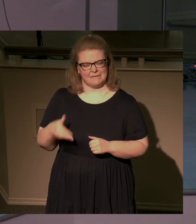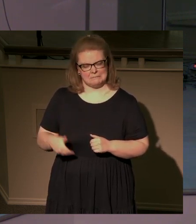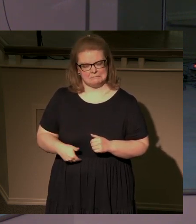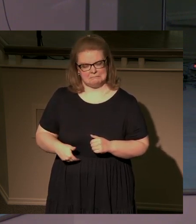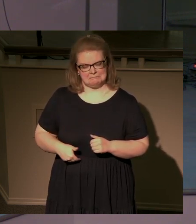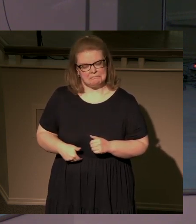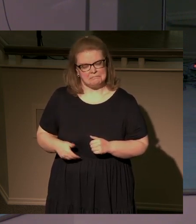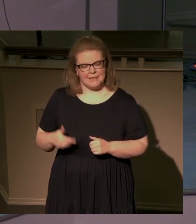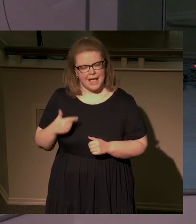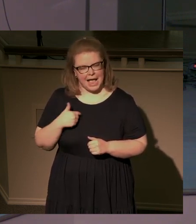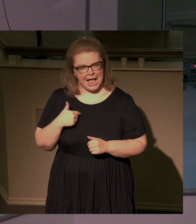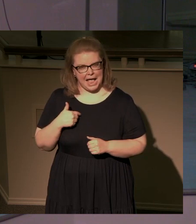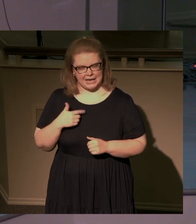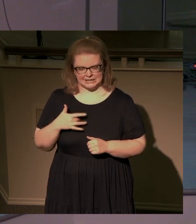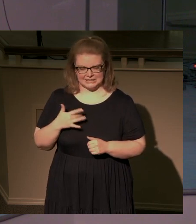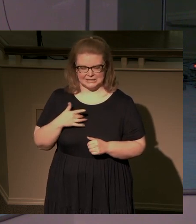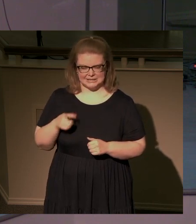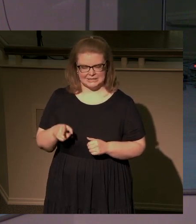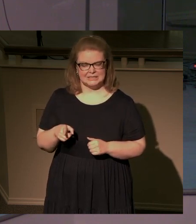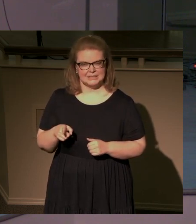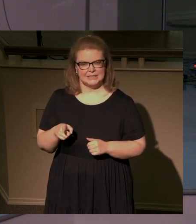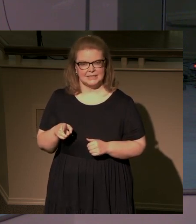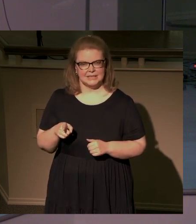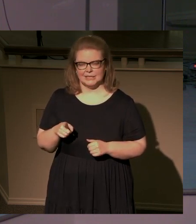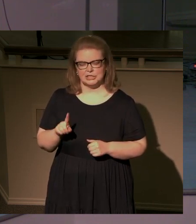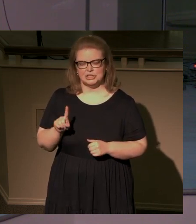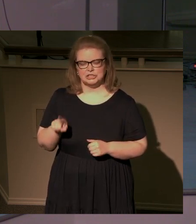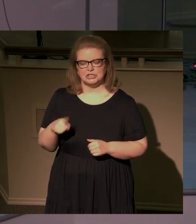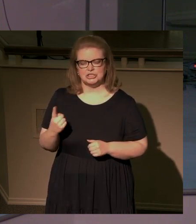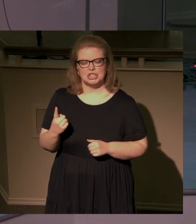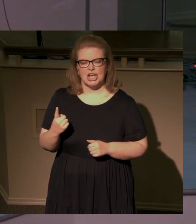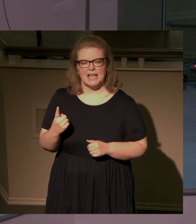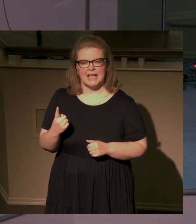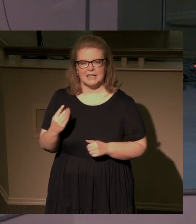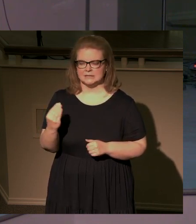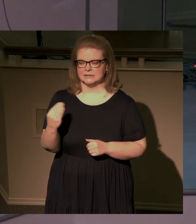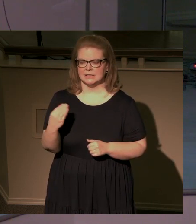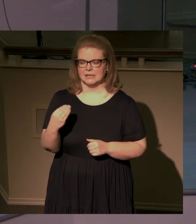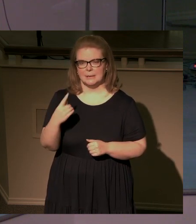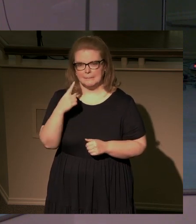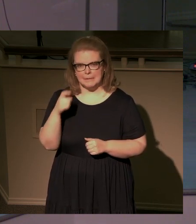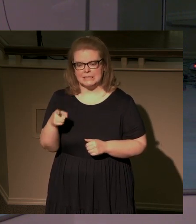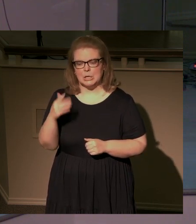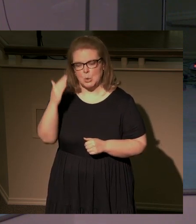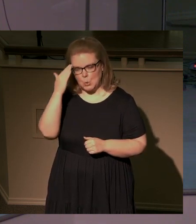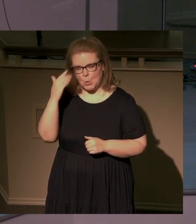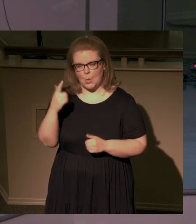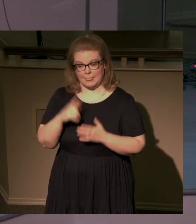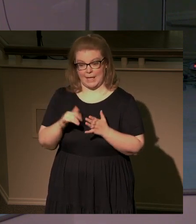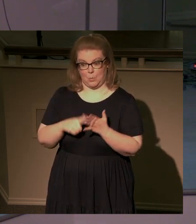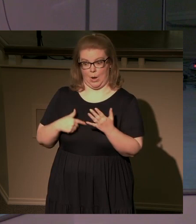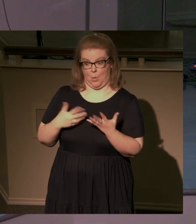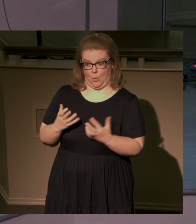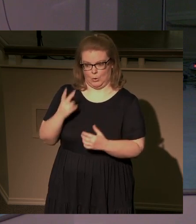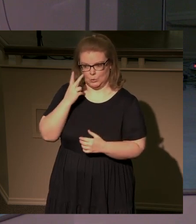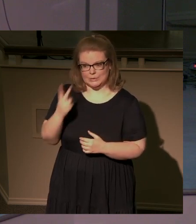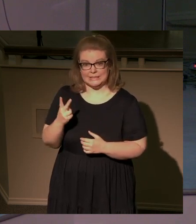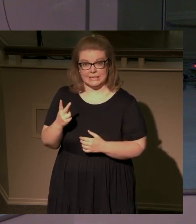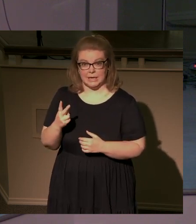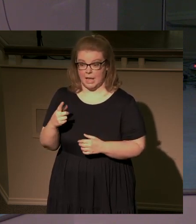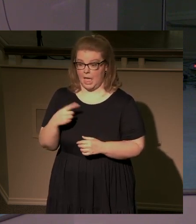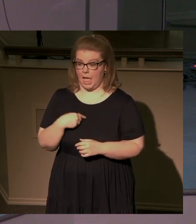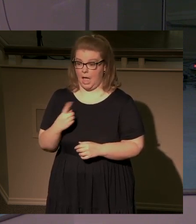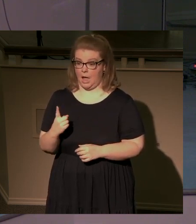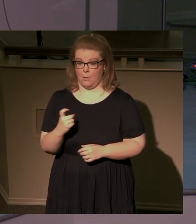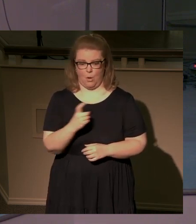I had this sense that this kid was simply telling me what he knew I wanted to hear in the moment, so he could go right back to doing the thing